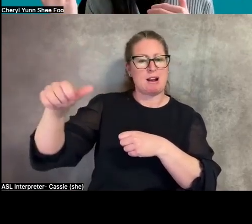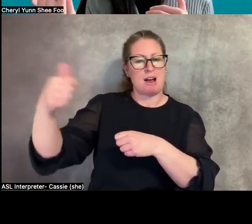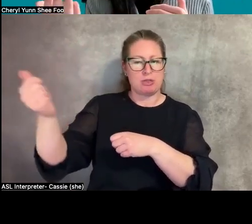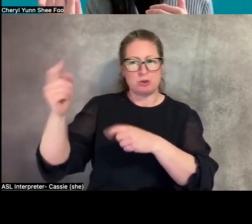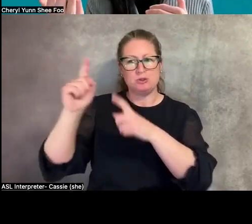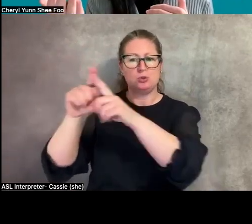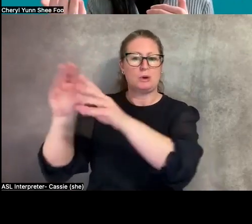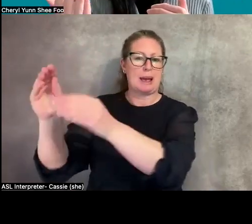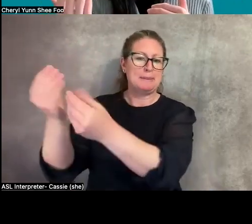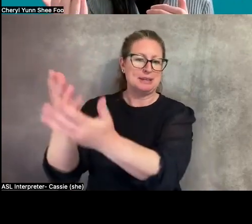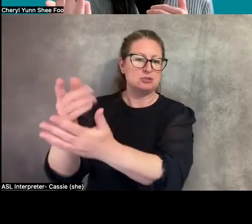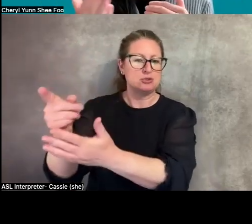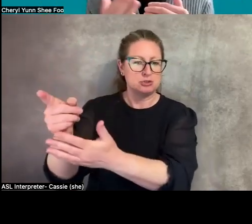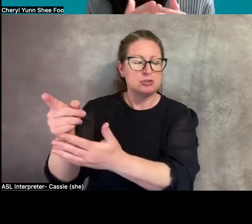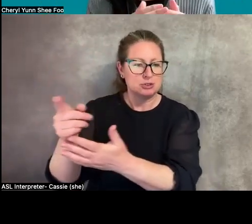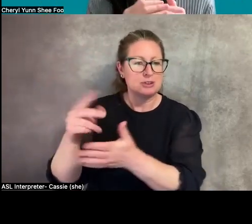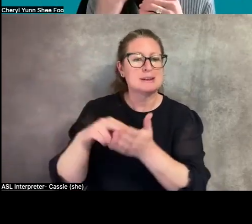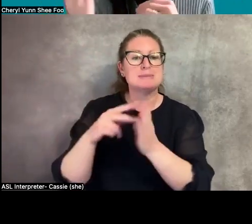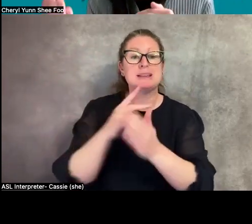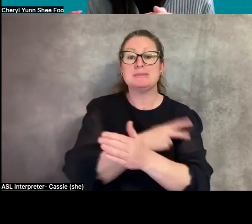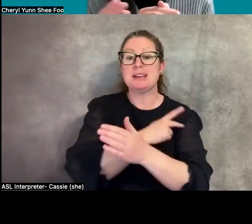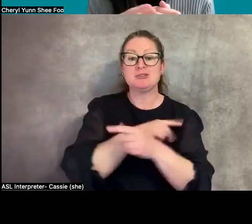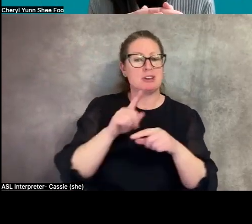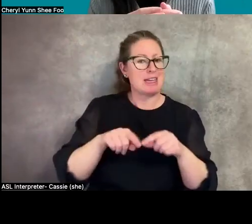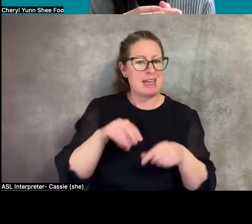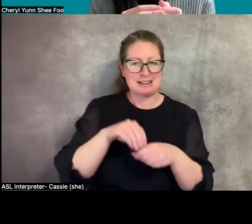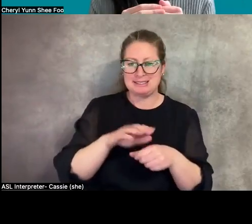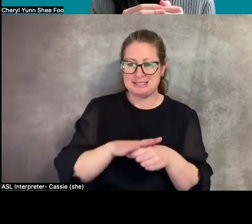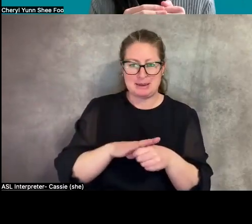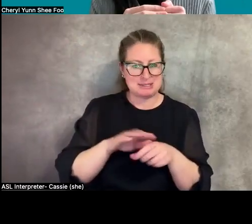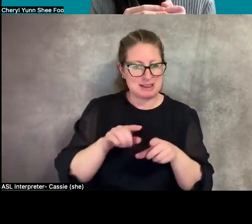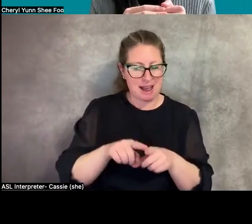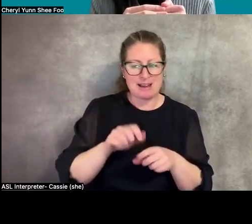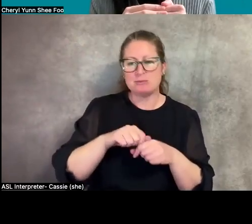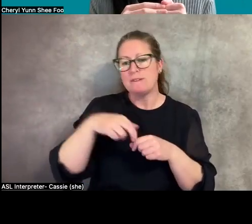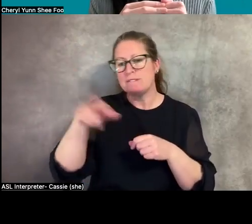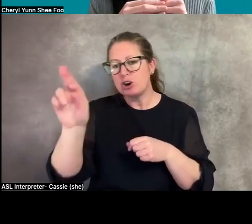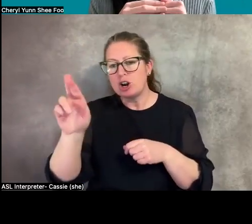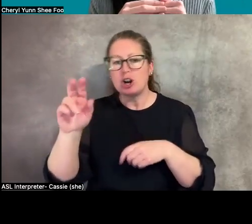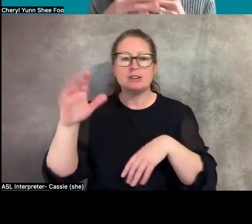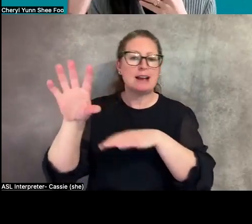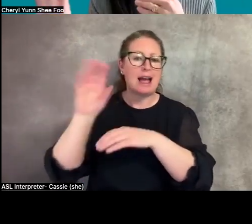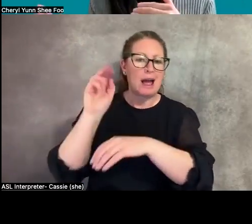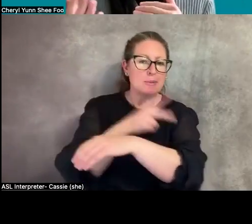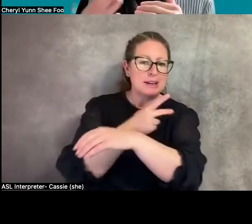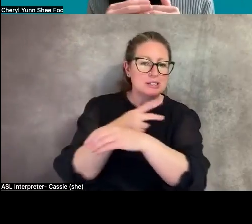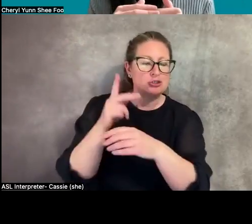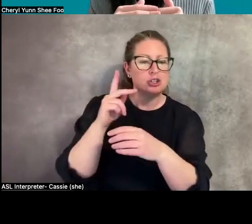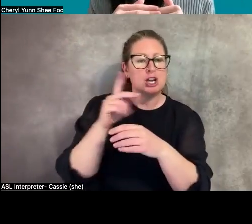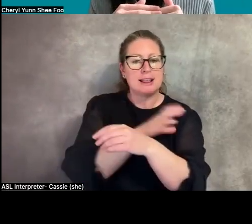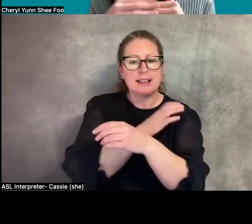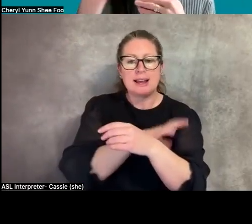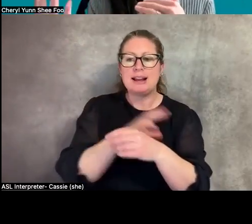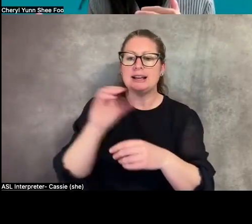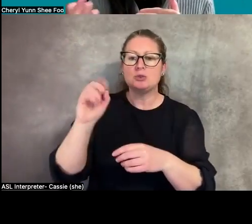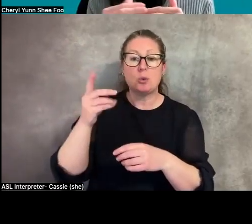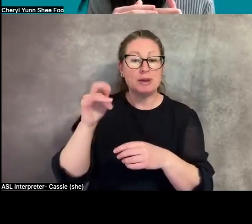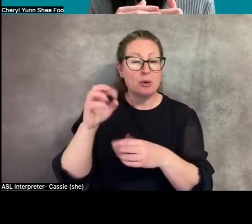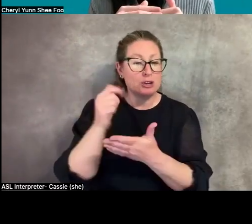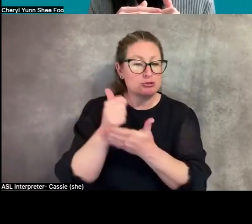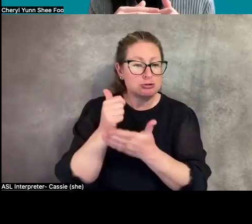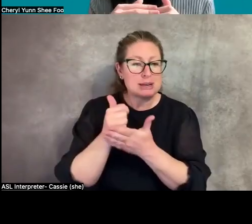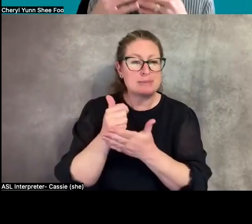they are referring their patients to other outpatient clinics, opioid treatment programs,